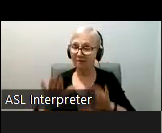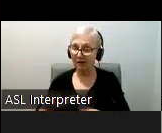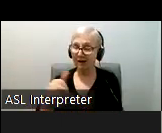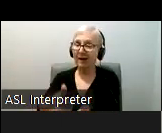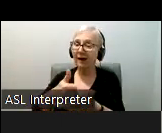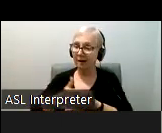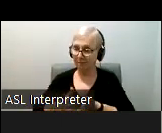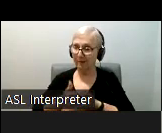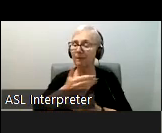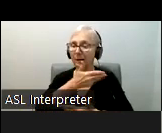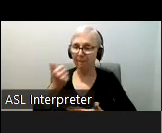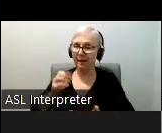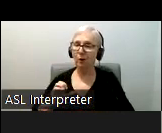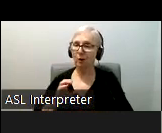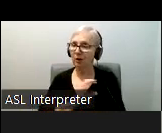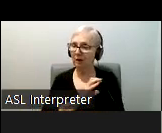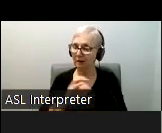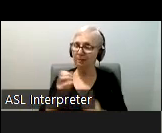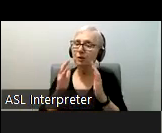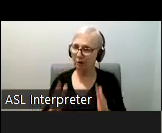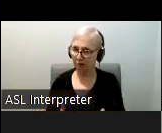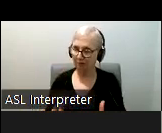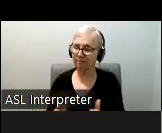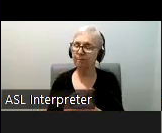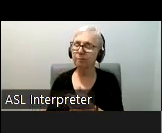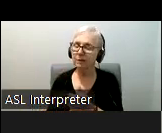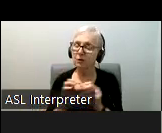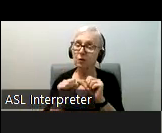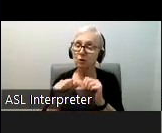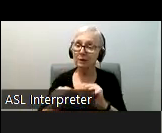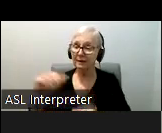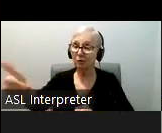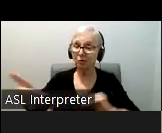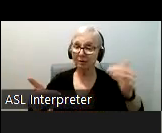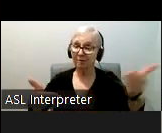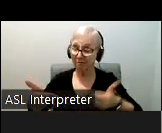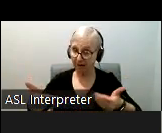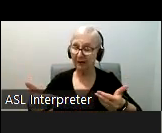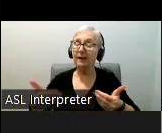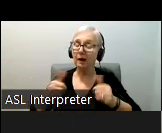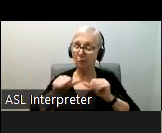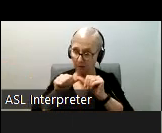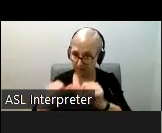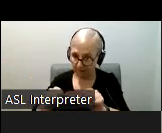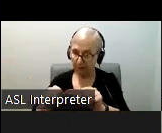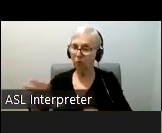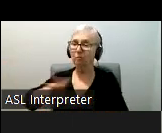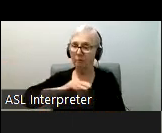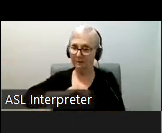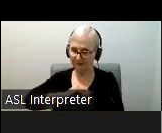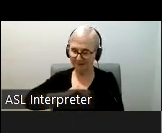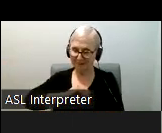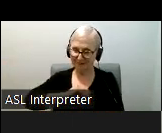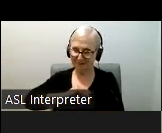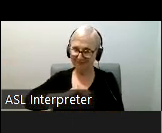me be a better commissioner for the Behavioral Health Administration. So continue to invite, and I will continue to accept. So I